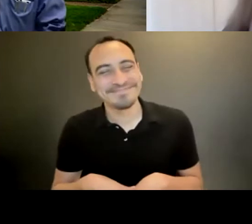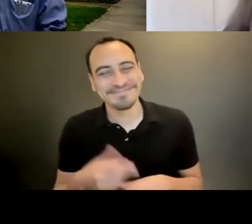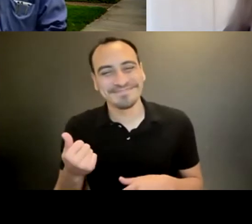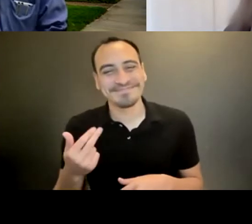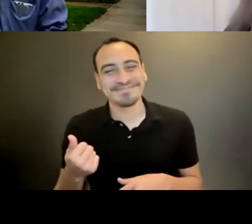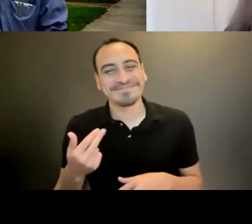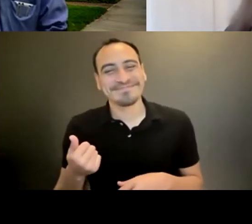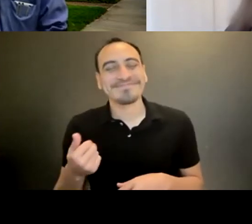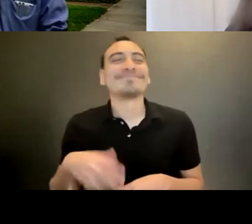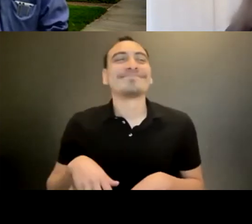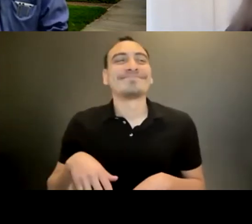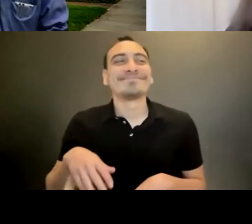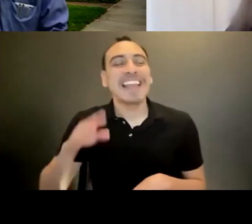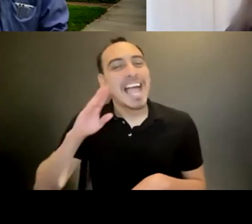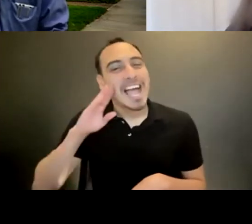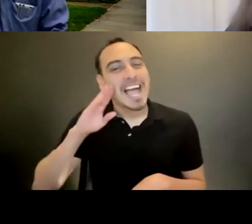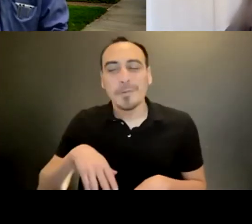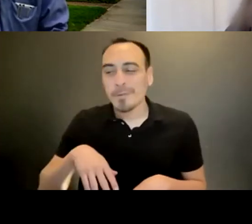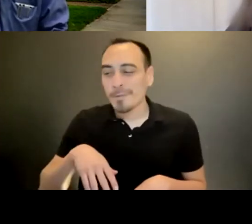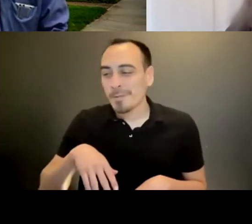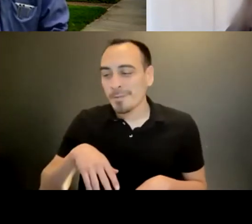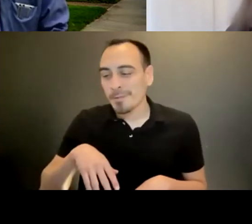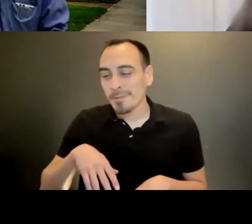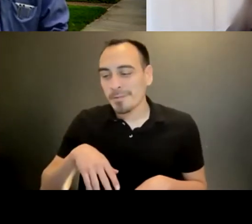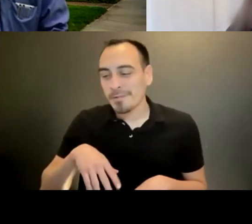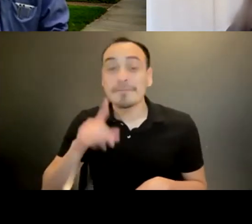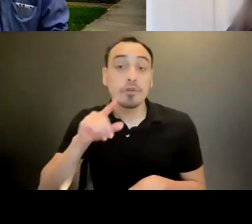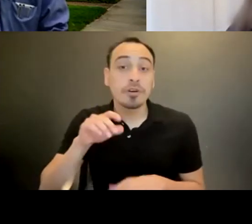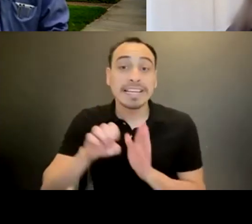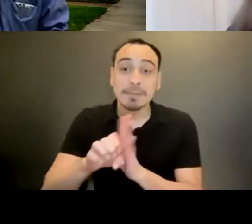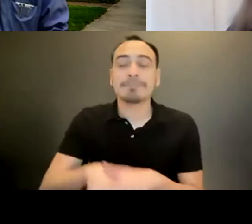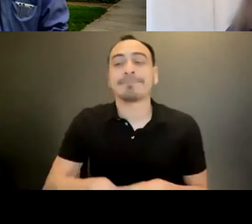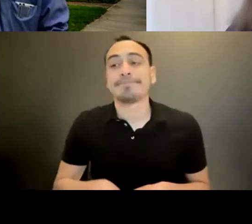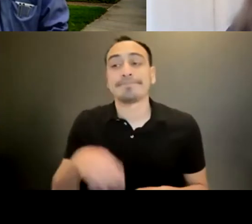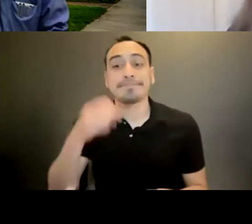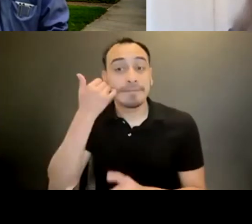I know that, for example, those 65 and older,